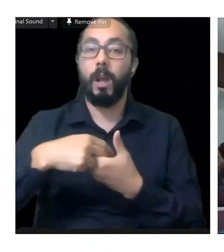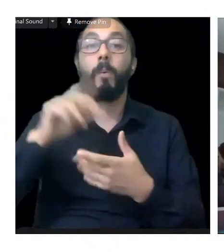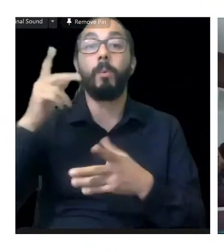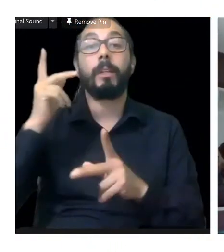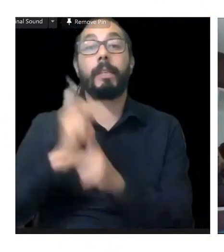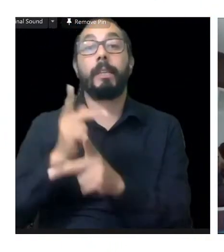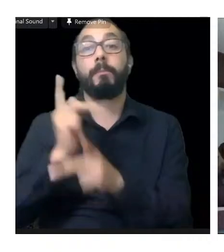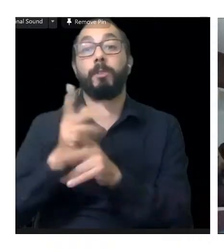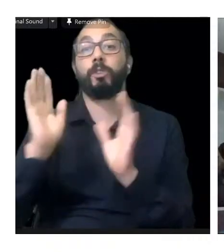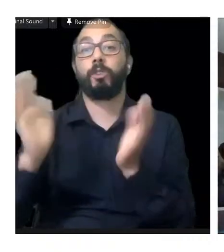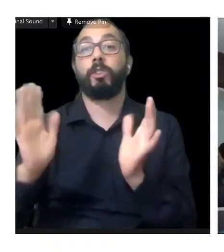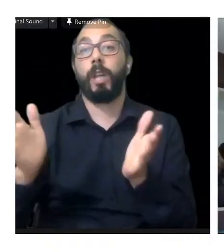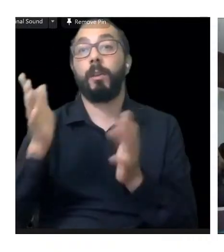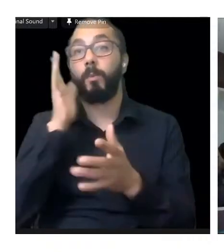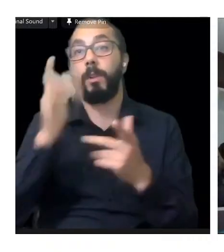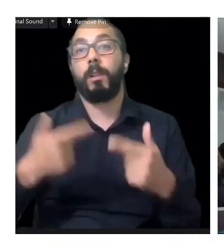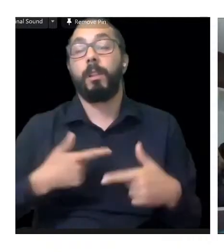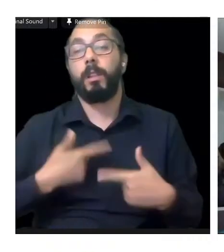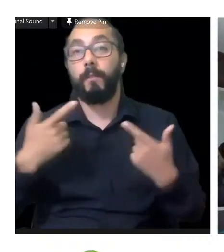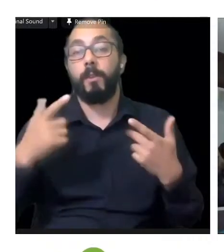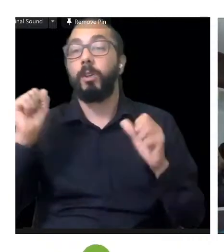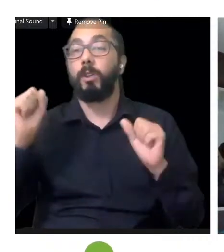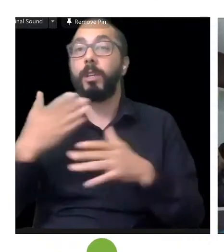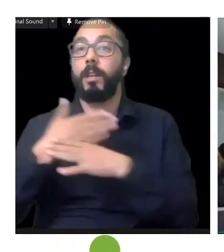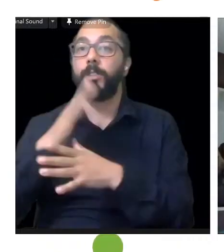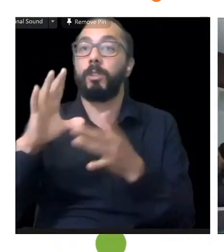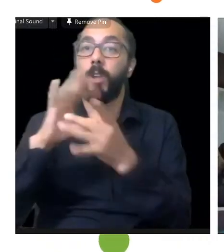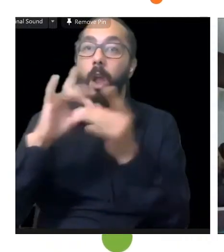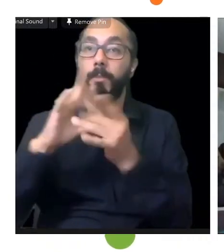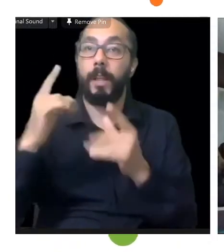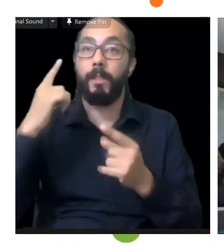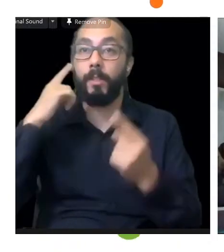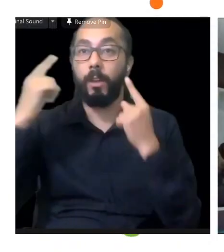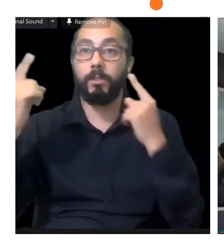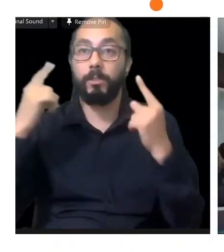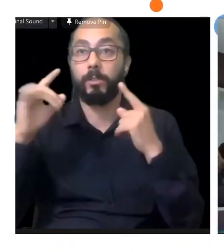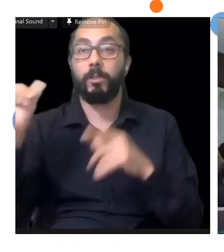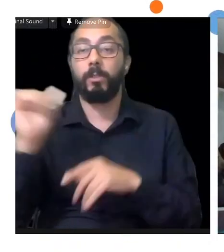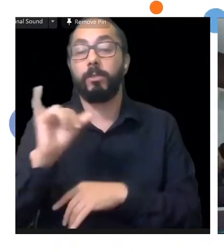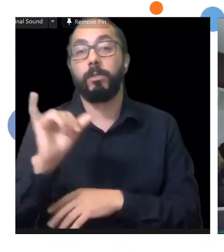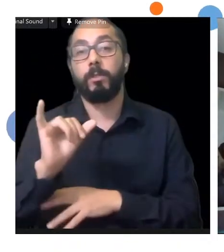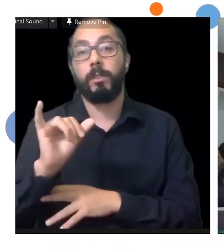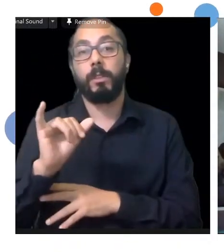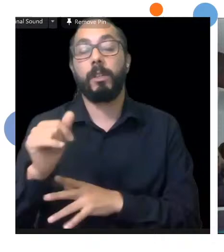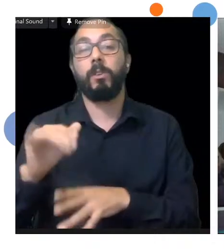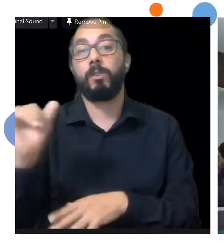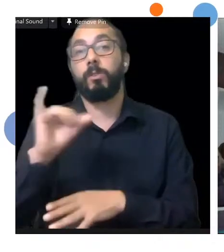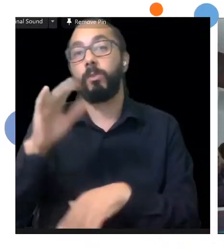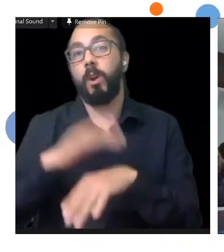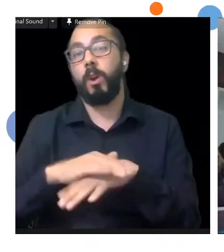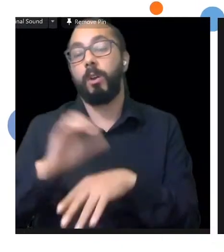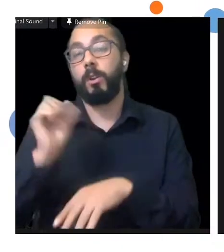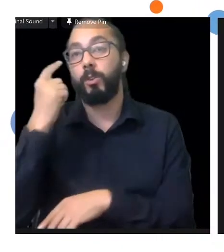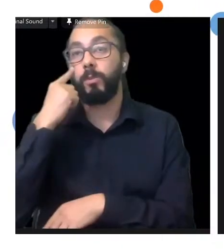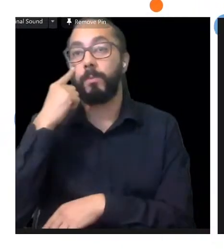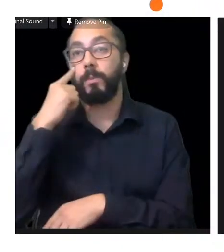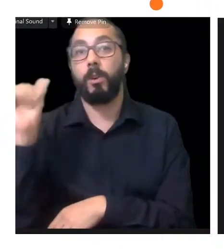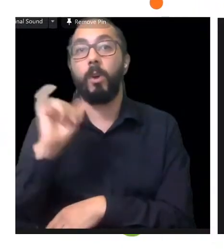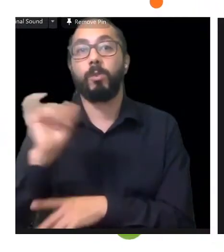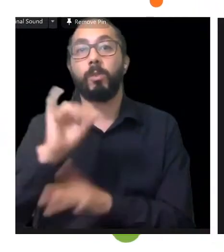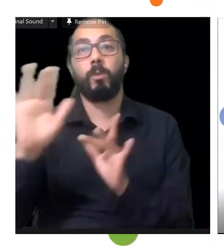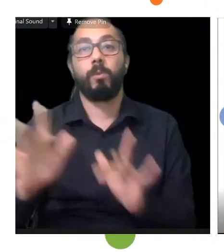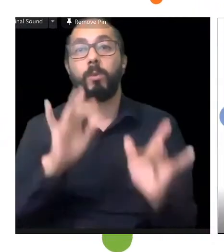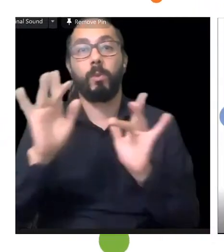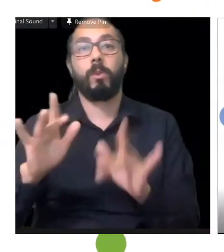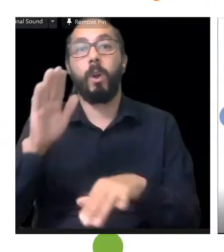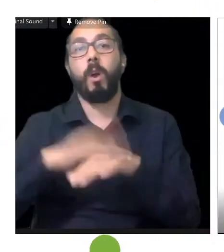So you'll be able to share your comments and your thoughts. We've also have this on YouTube, and we're also recording it. So it'll be on the Business and